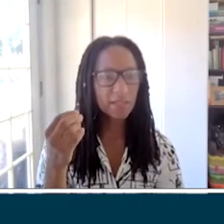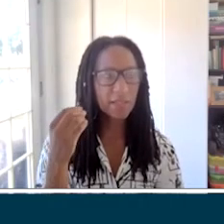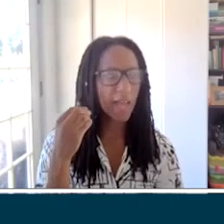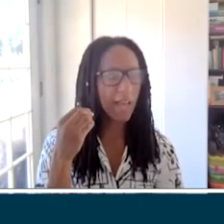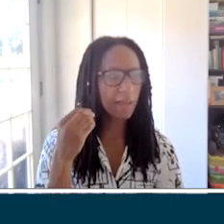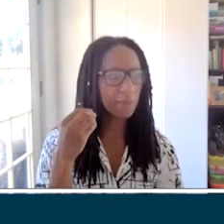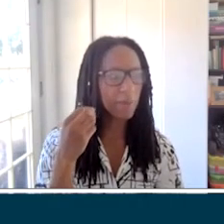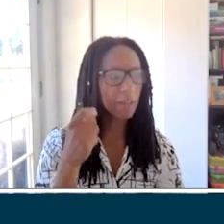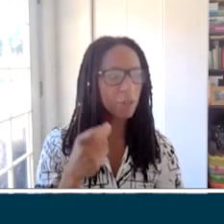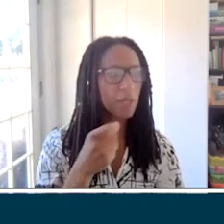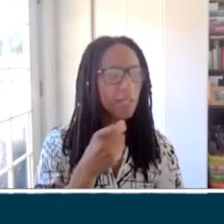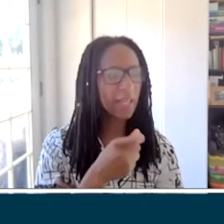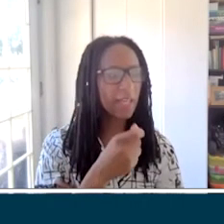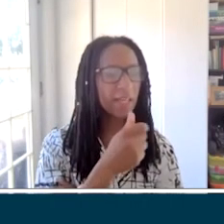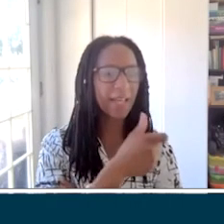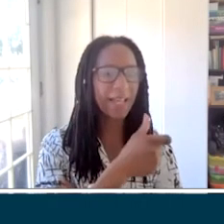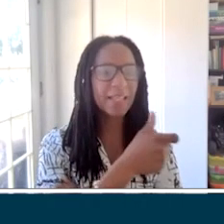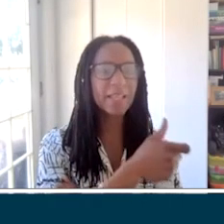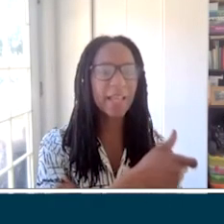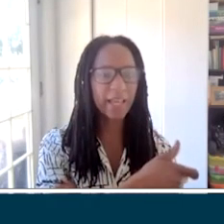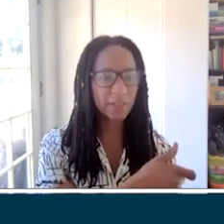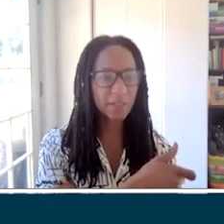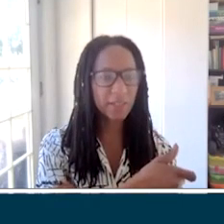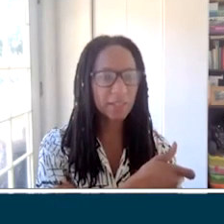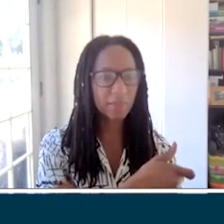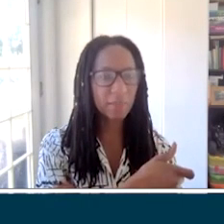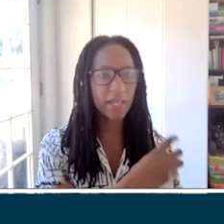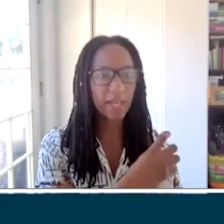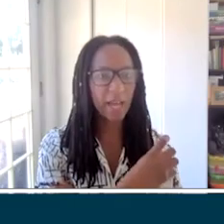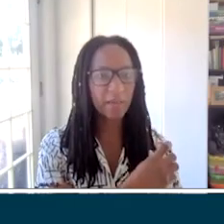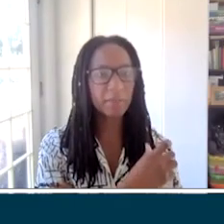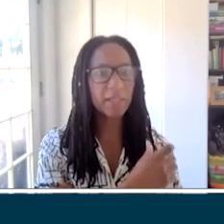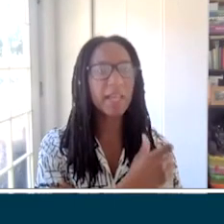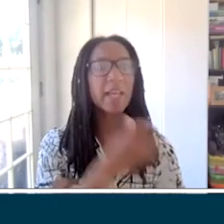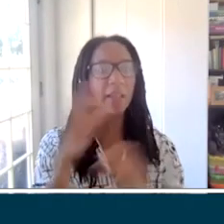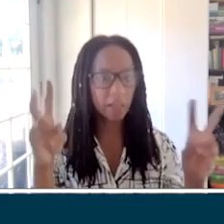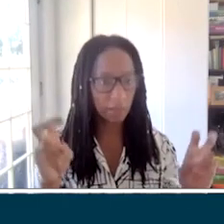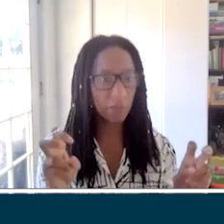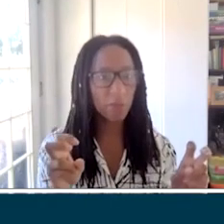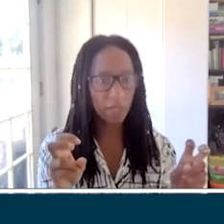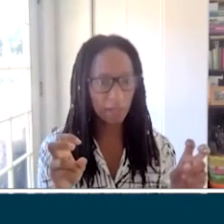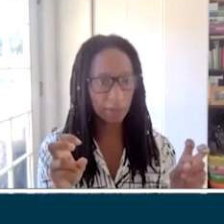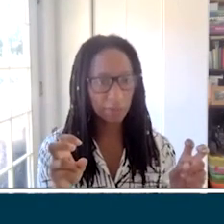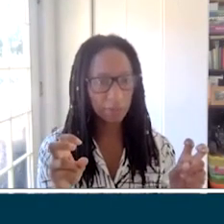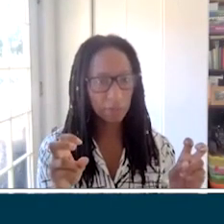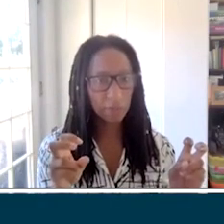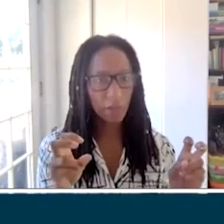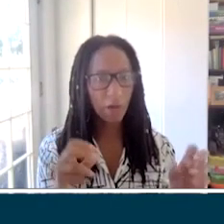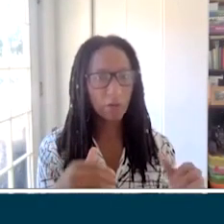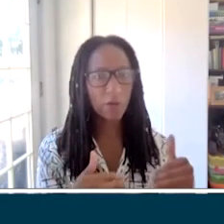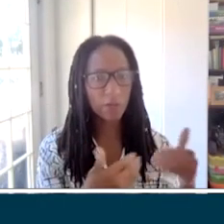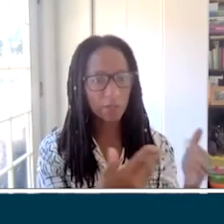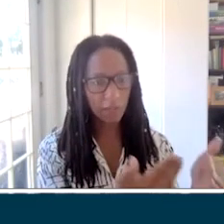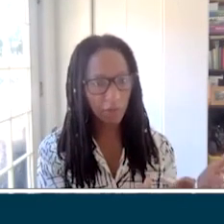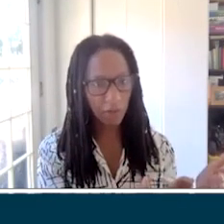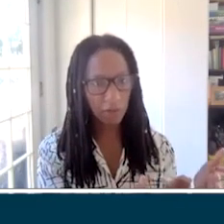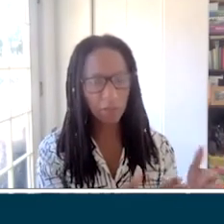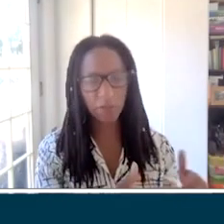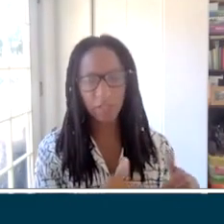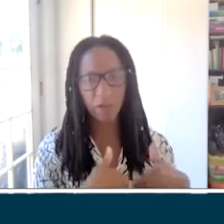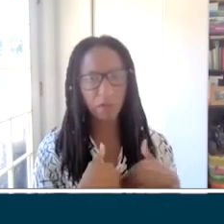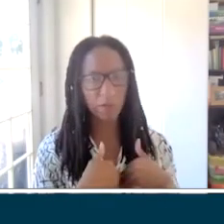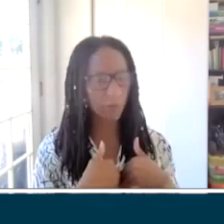community, in the sense that by joining in the canceling somebody, I'm getting